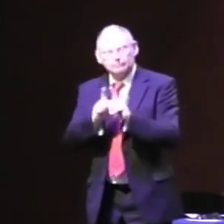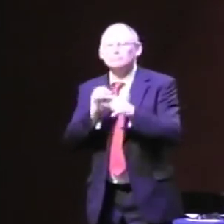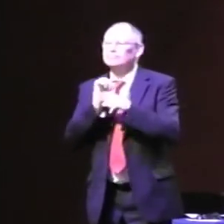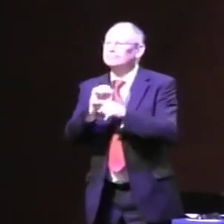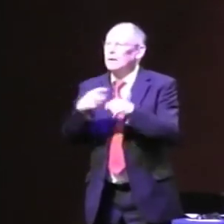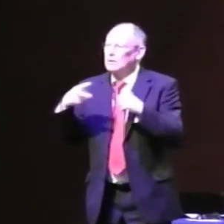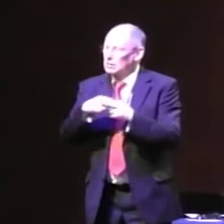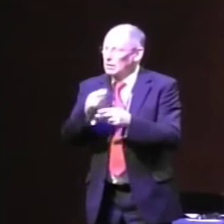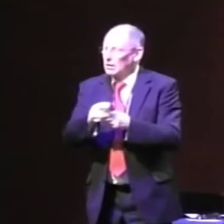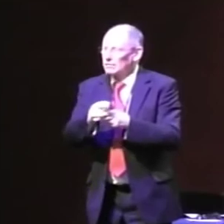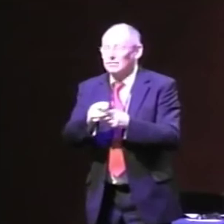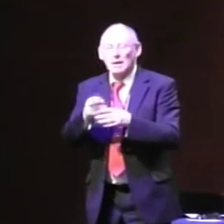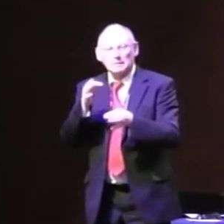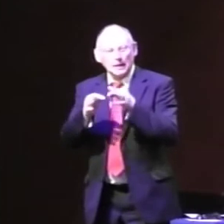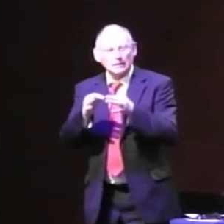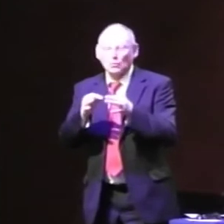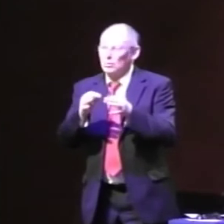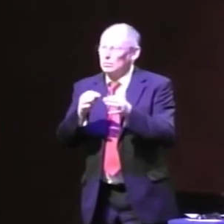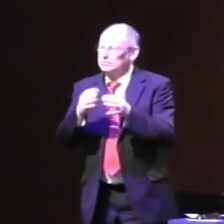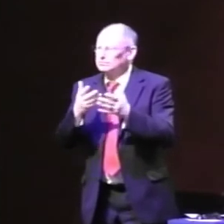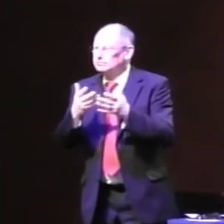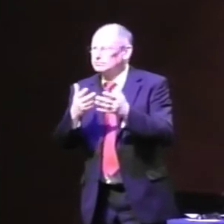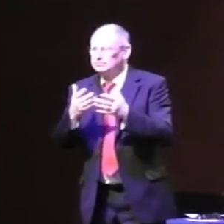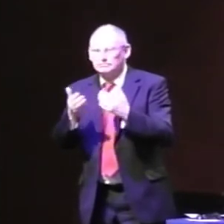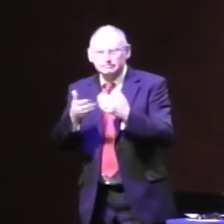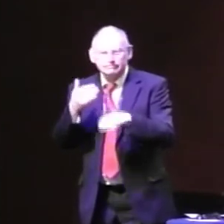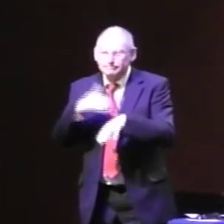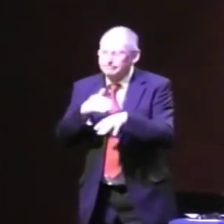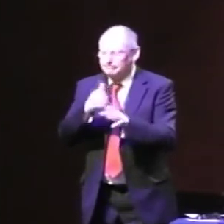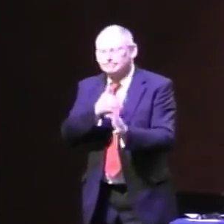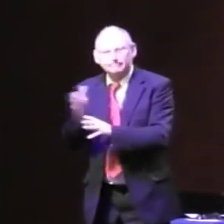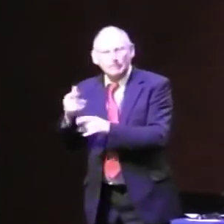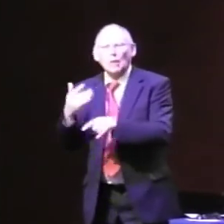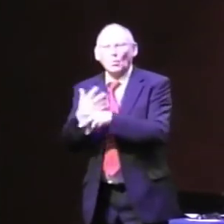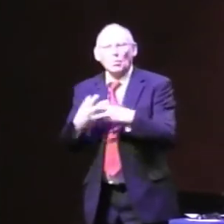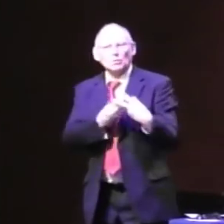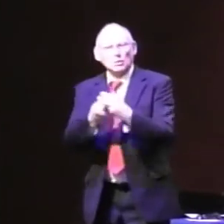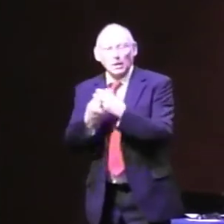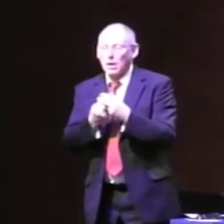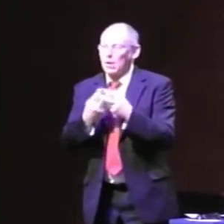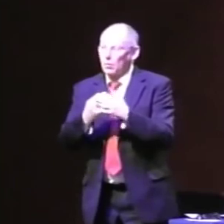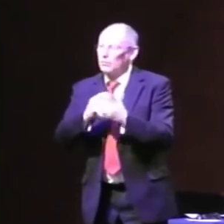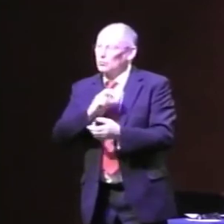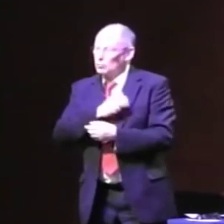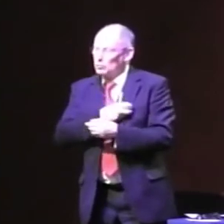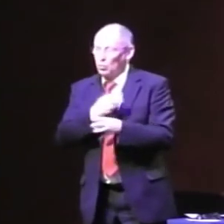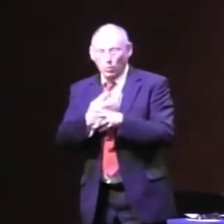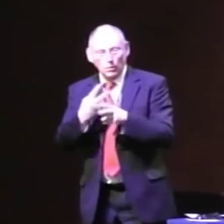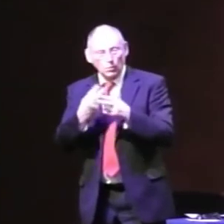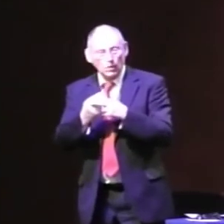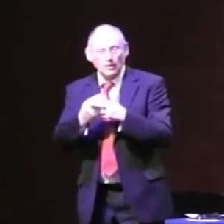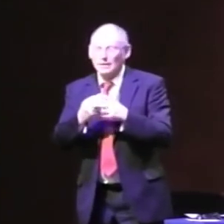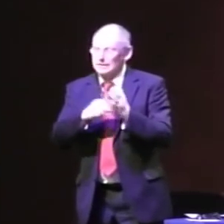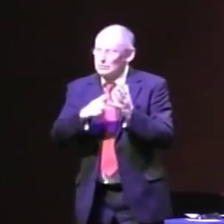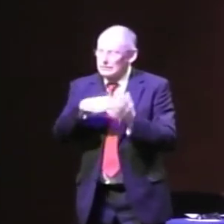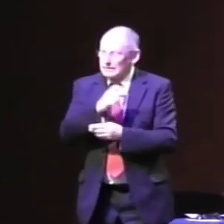Put aside your party, petty political, and work together. Work together with the trade unions, work together with the trades